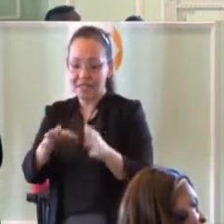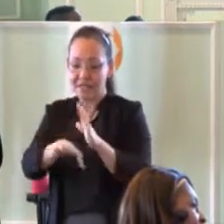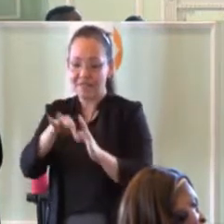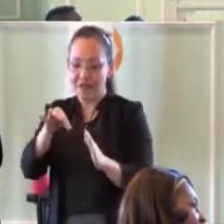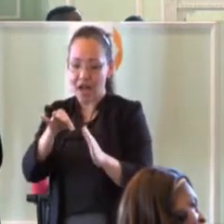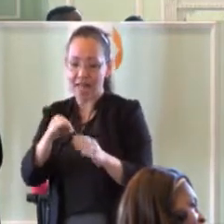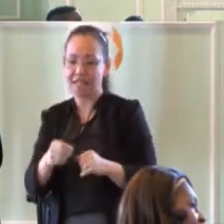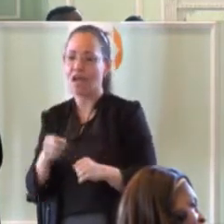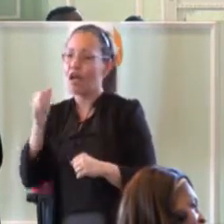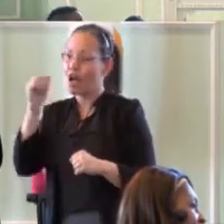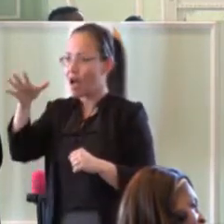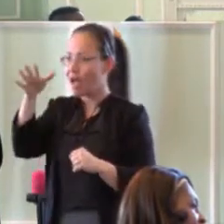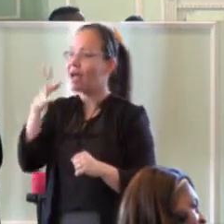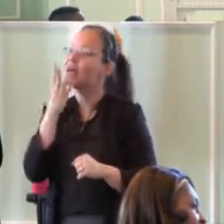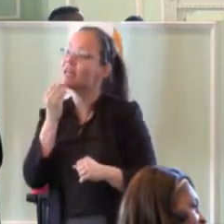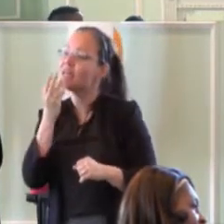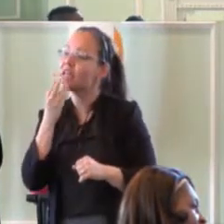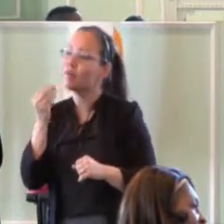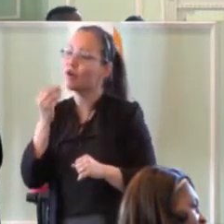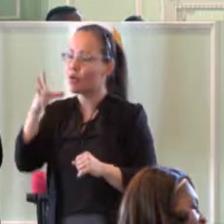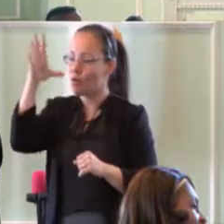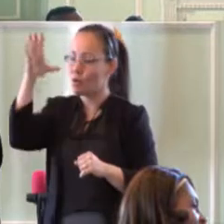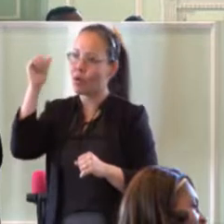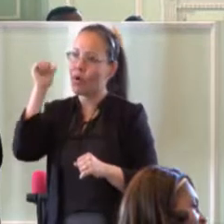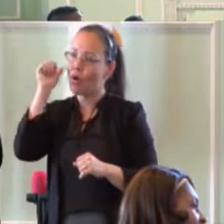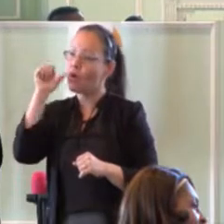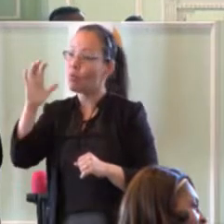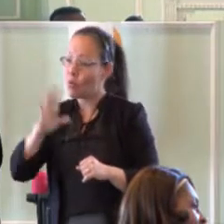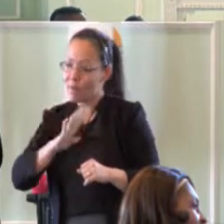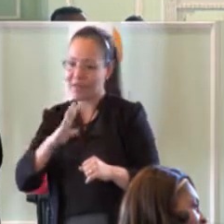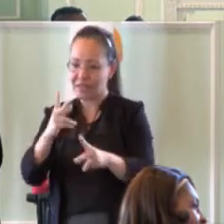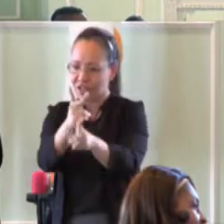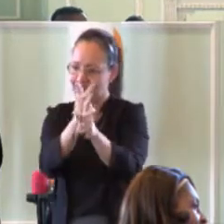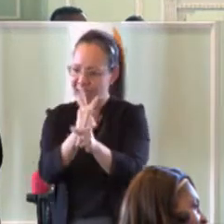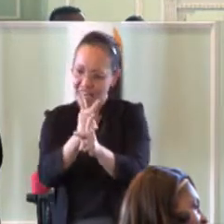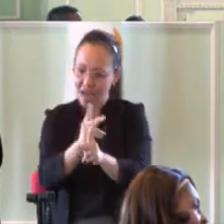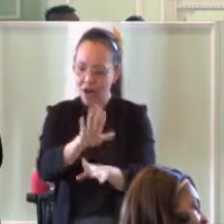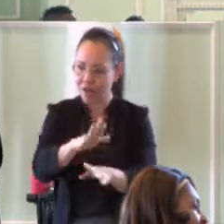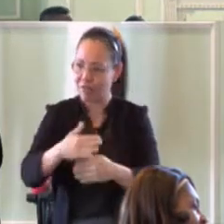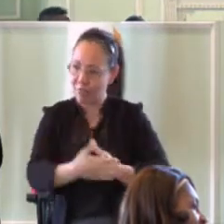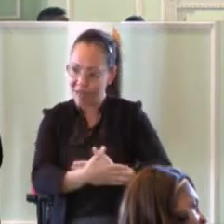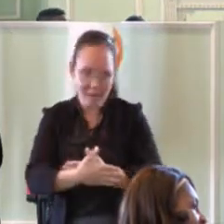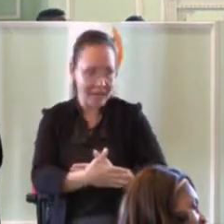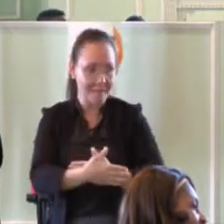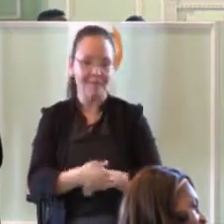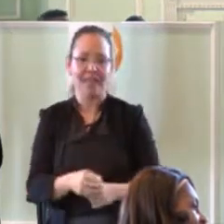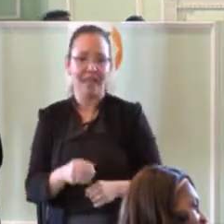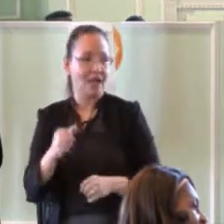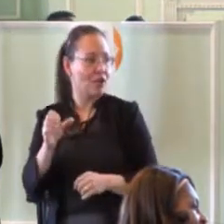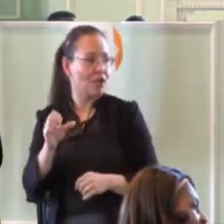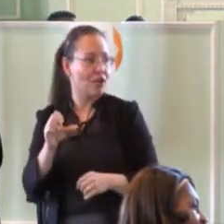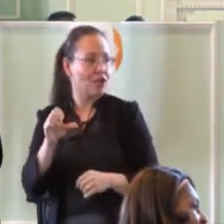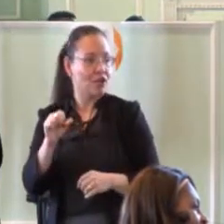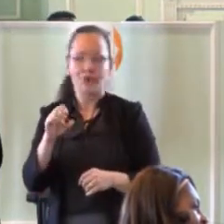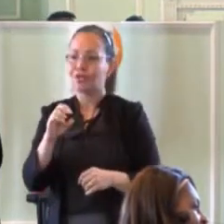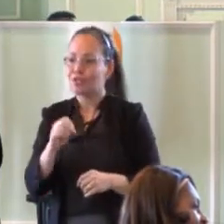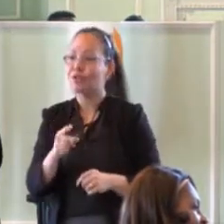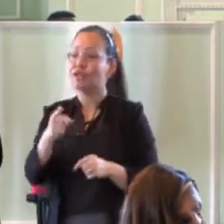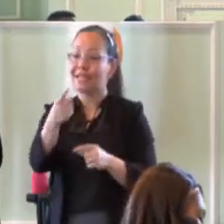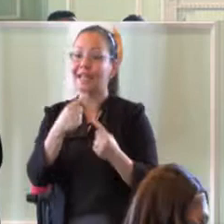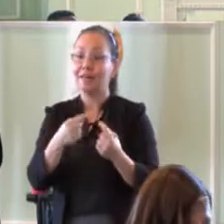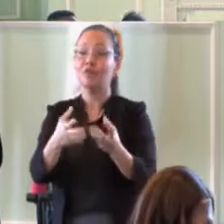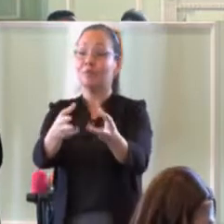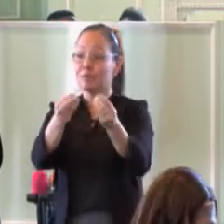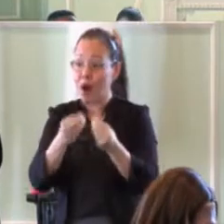said, wow, hey, that's a great idea. Why don't you do that? So she went off, and she came back with the baby's mother and her mother,